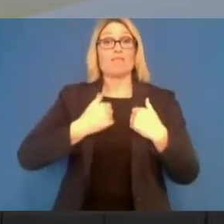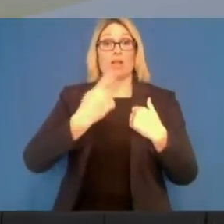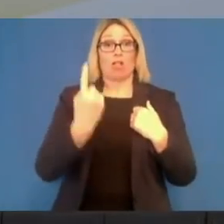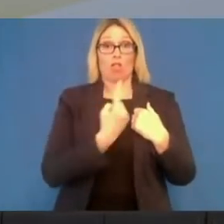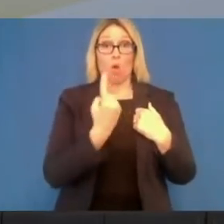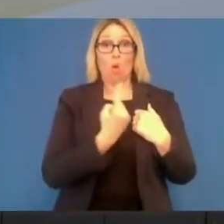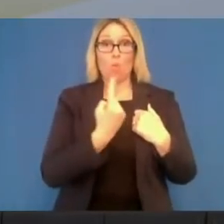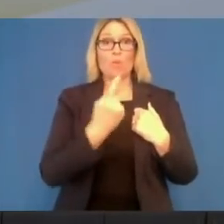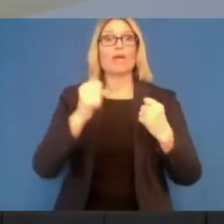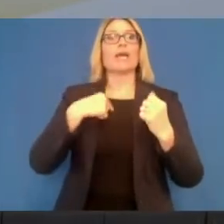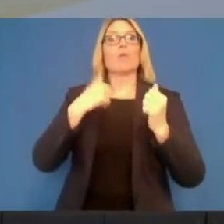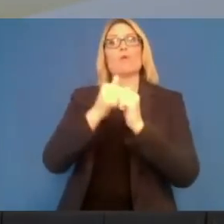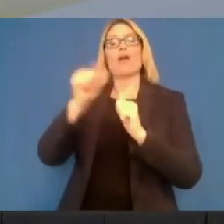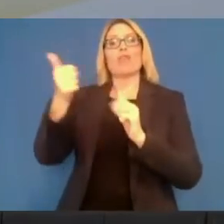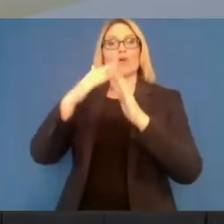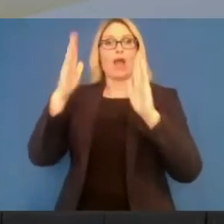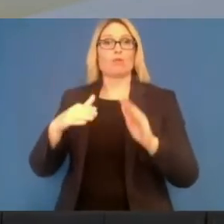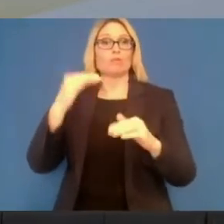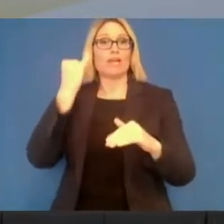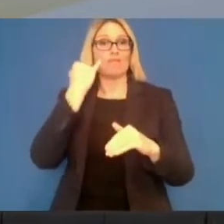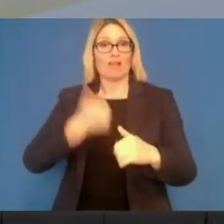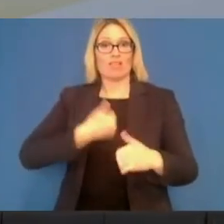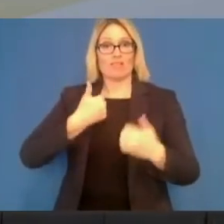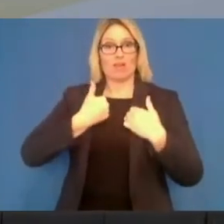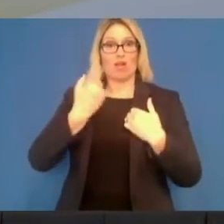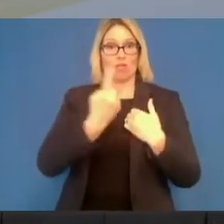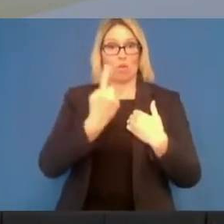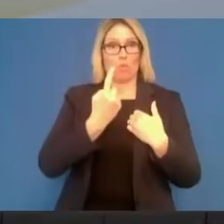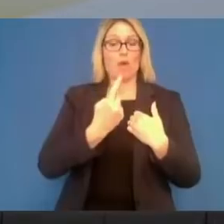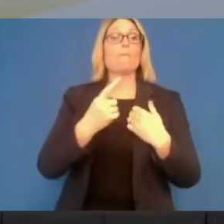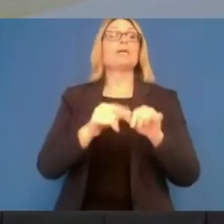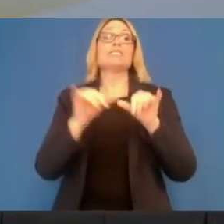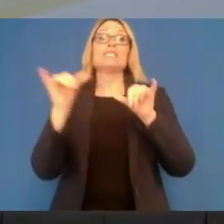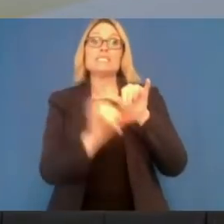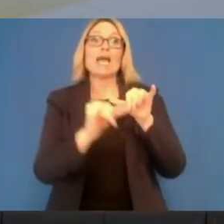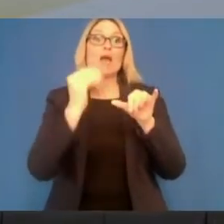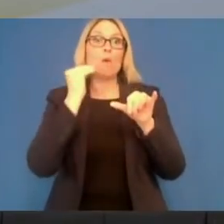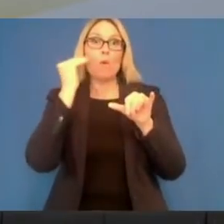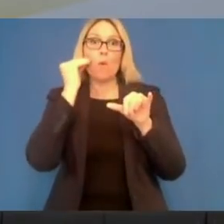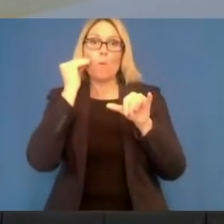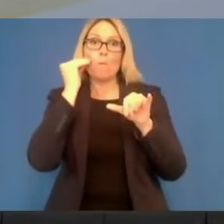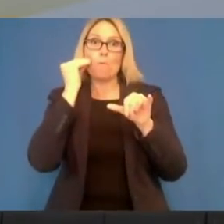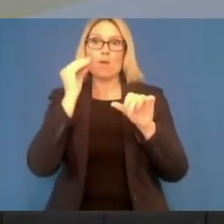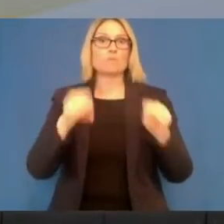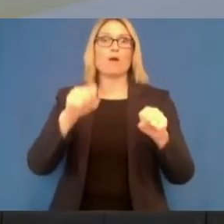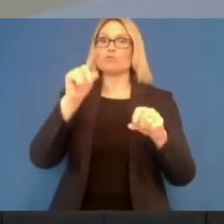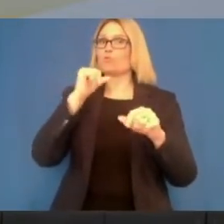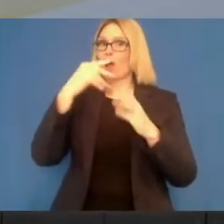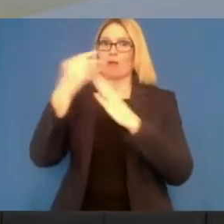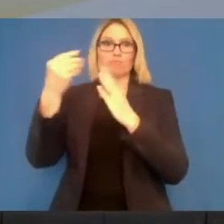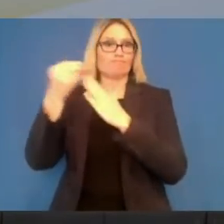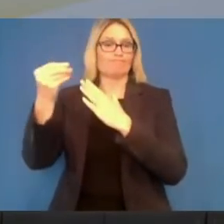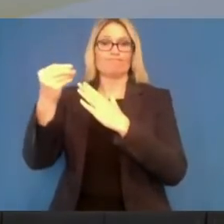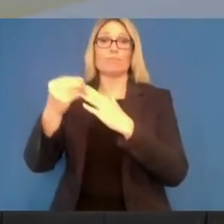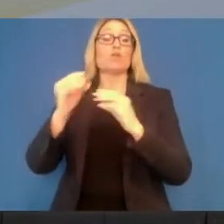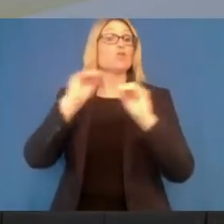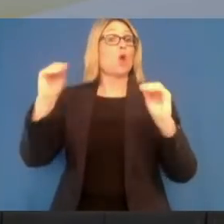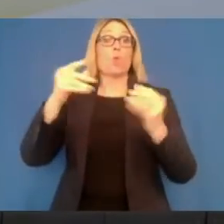another household, and we should stay home as much as possible. No organized